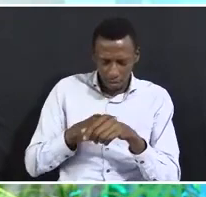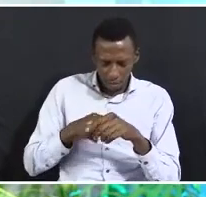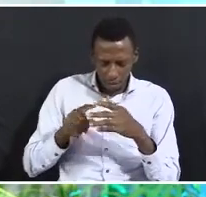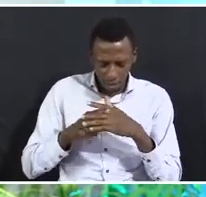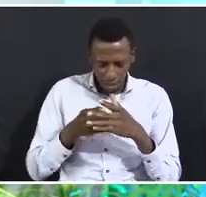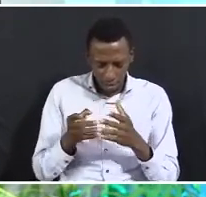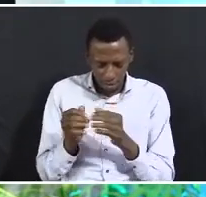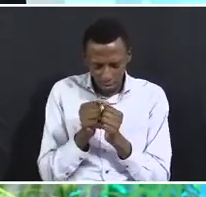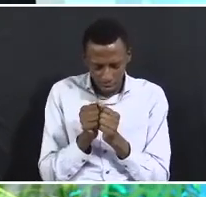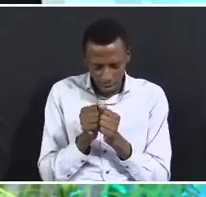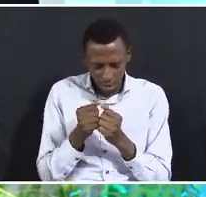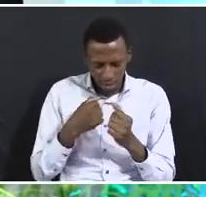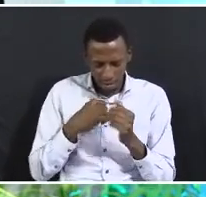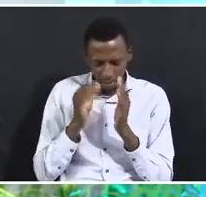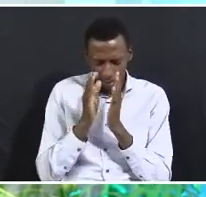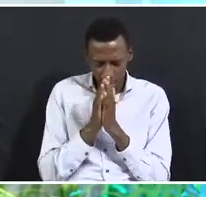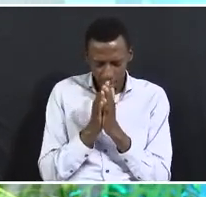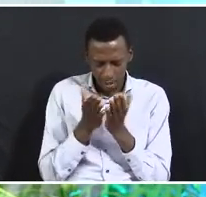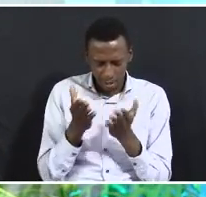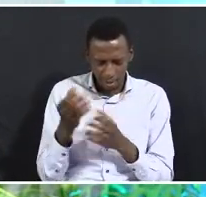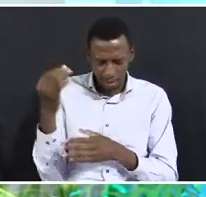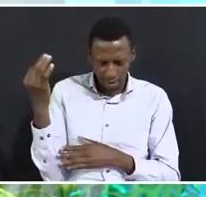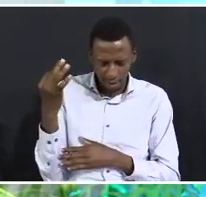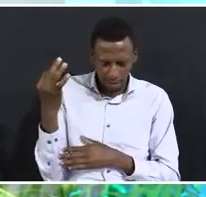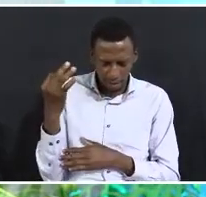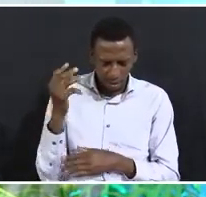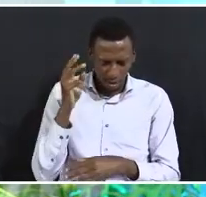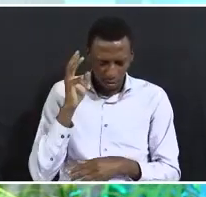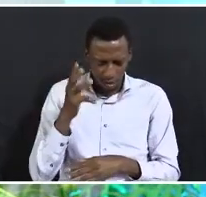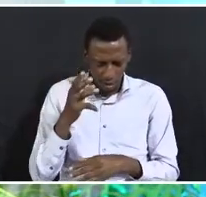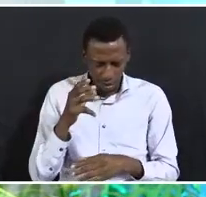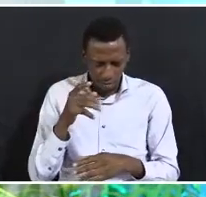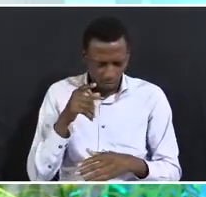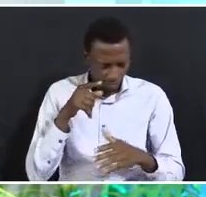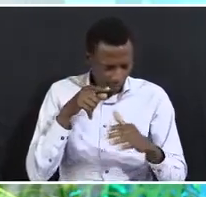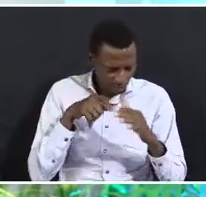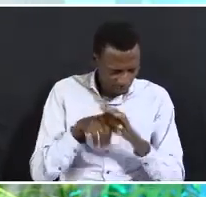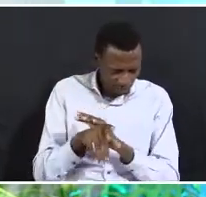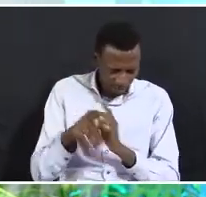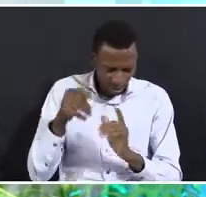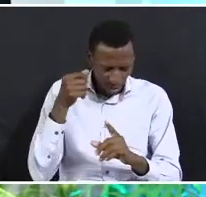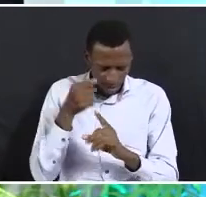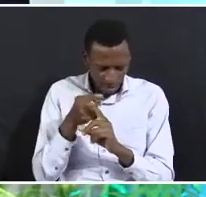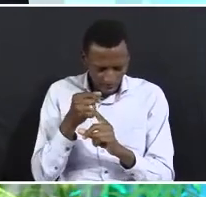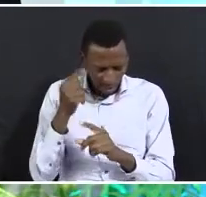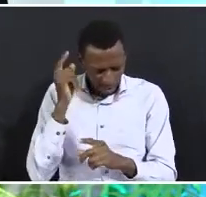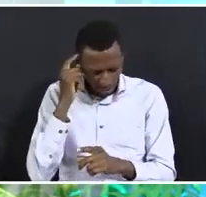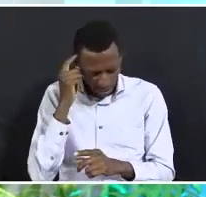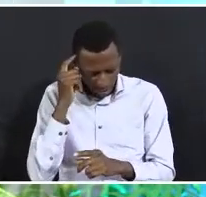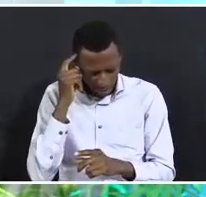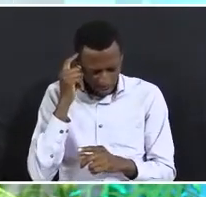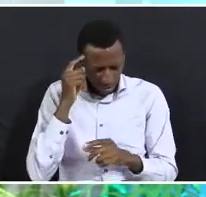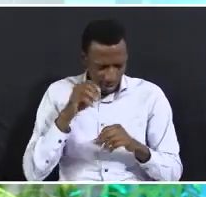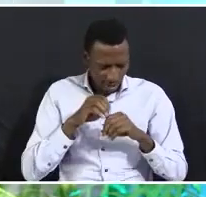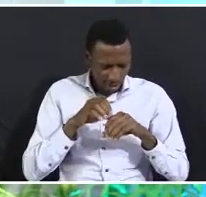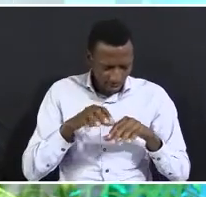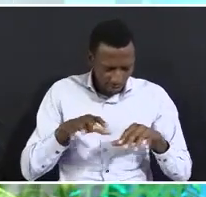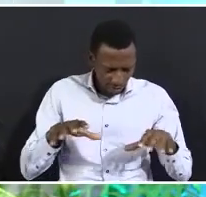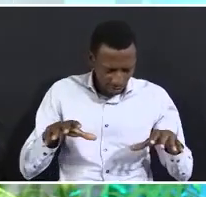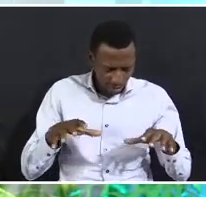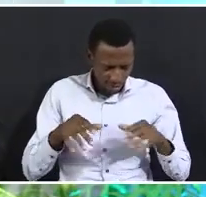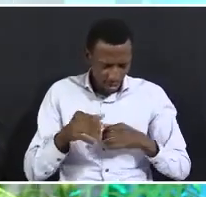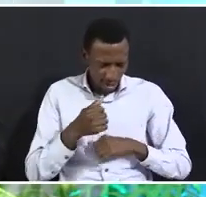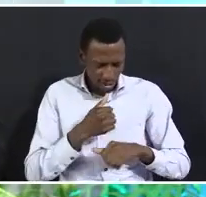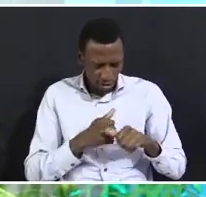pray that this sermon will impart the minds, instruct the heart, and influence behaviors